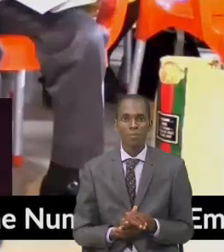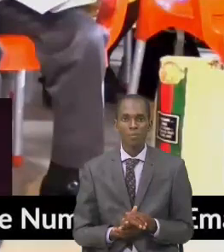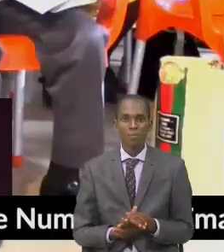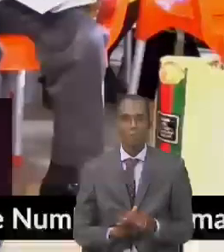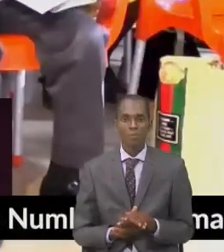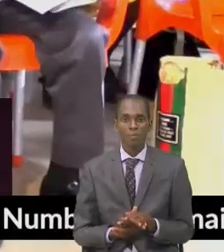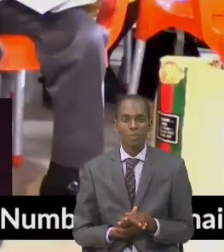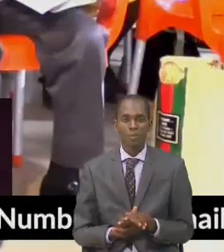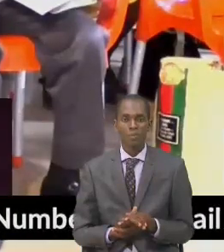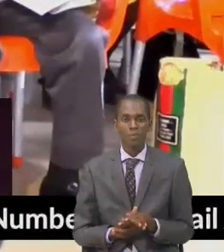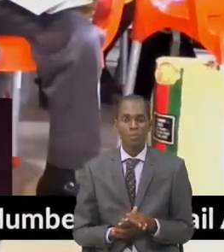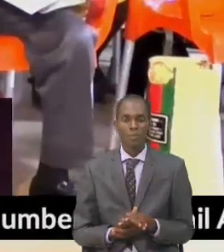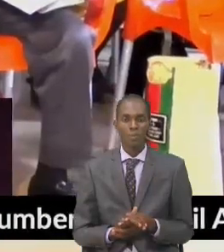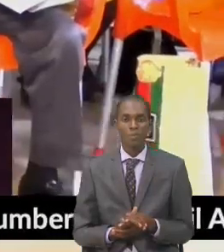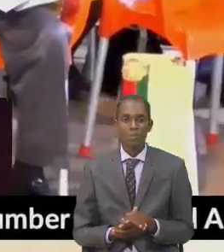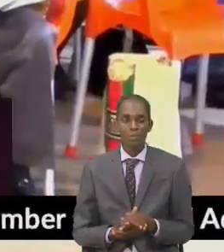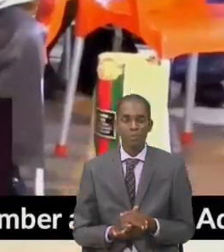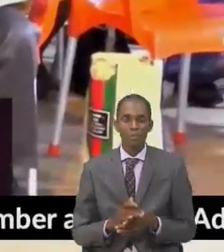Okay.